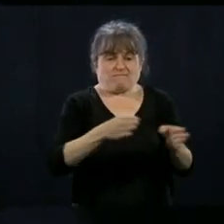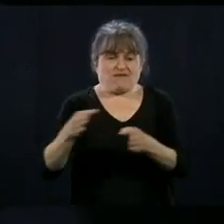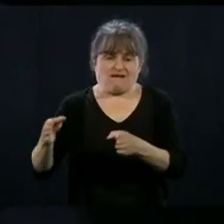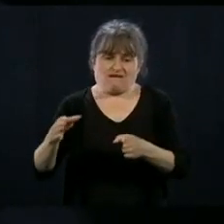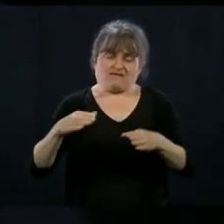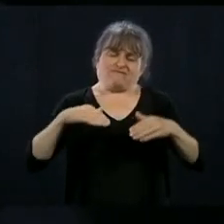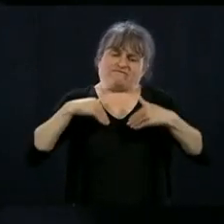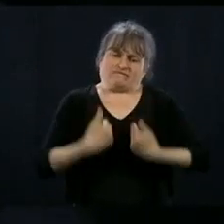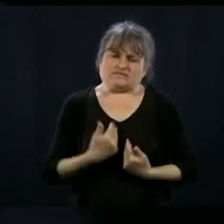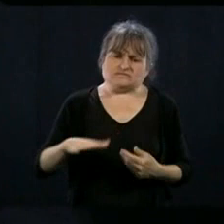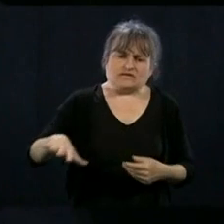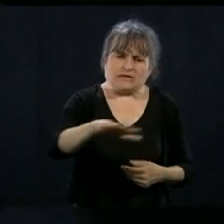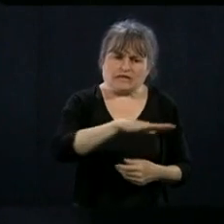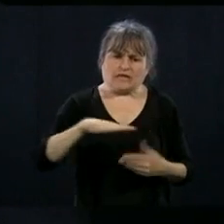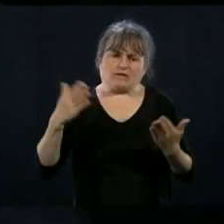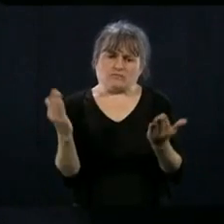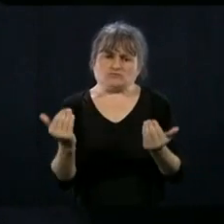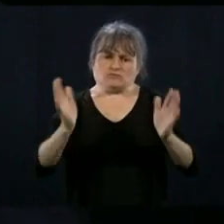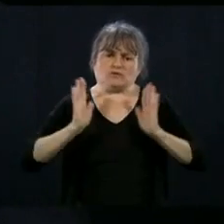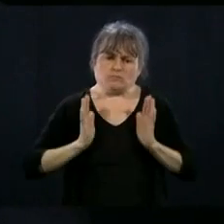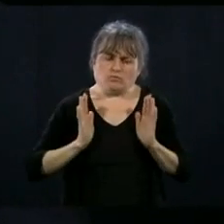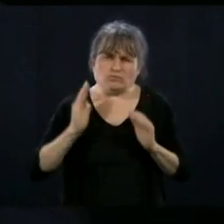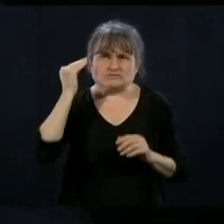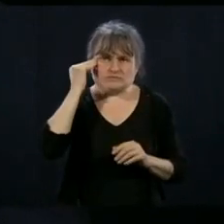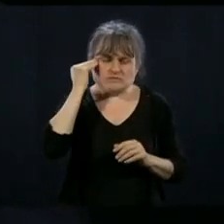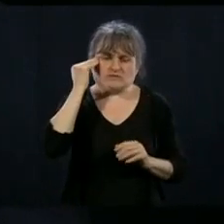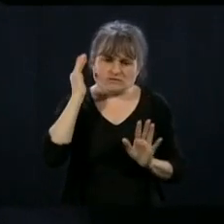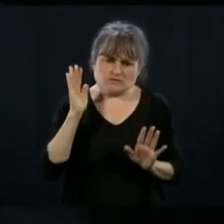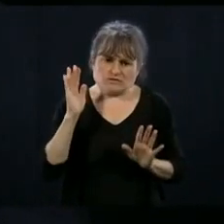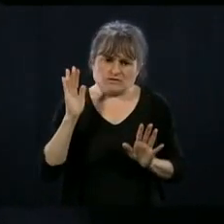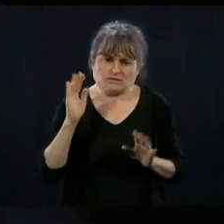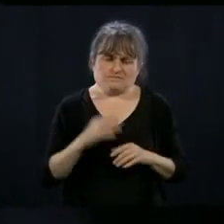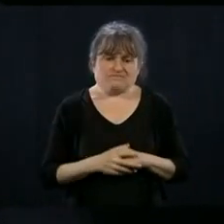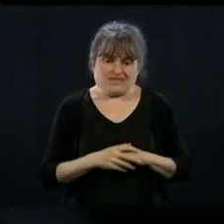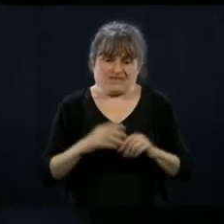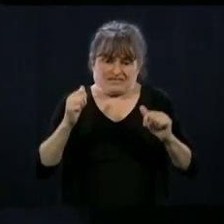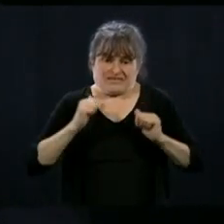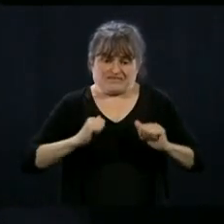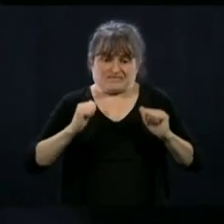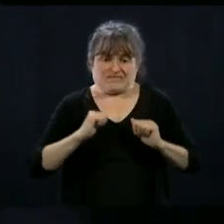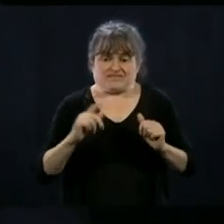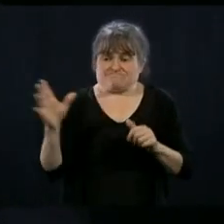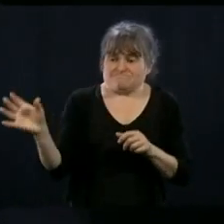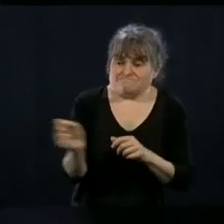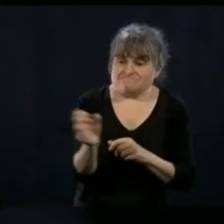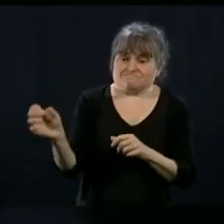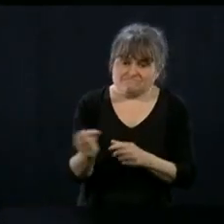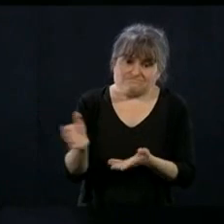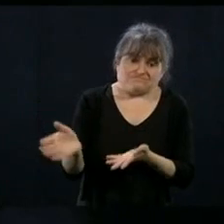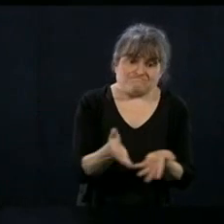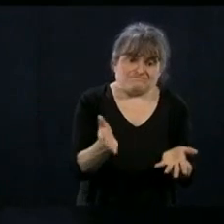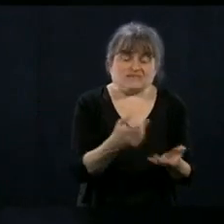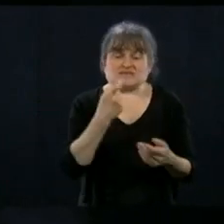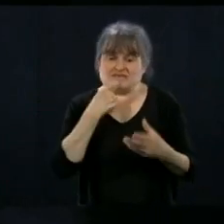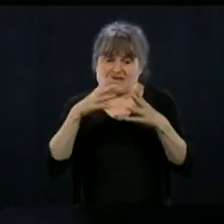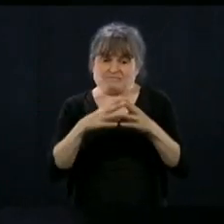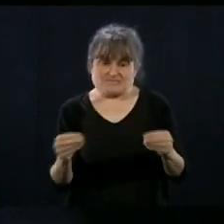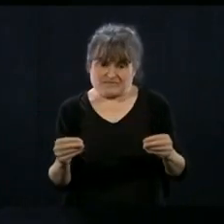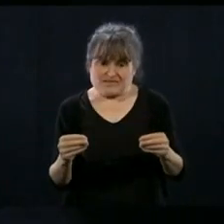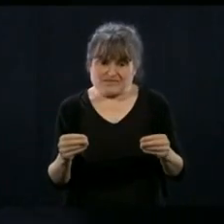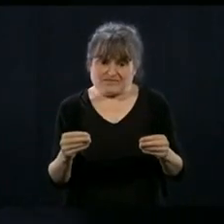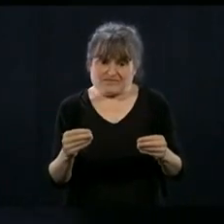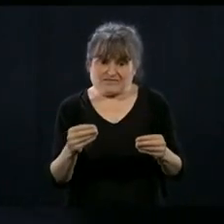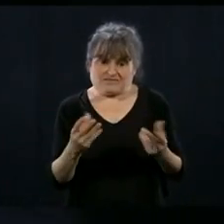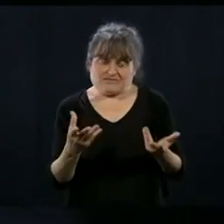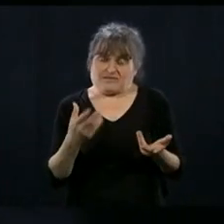that some of them need rest, and we are doing everything to try to fill the positions of the people who are